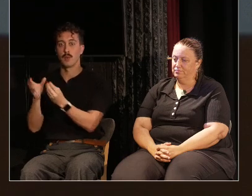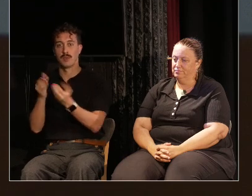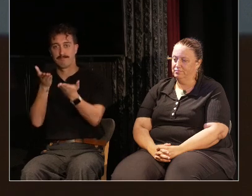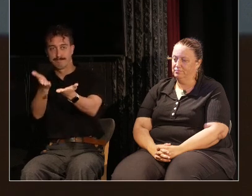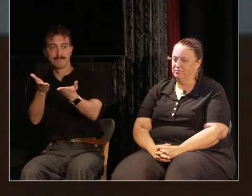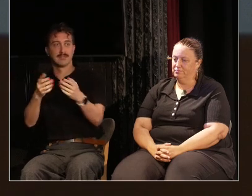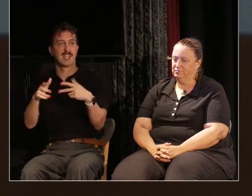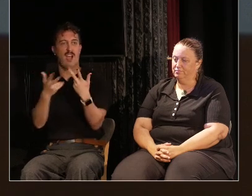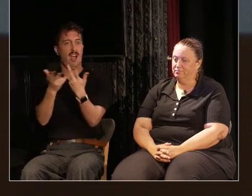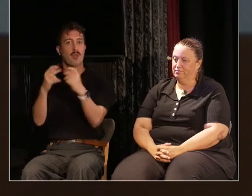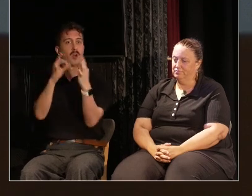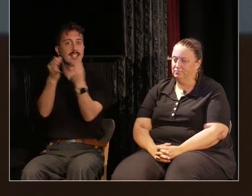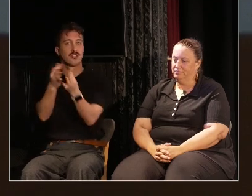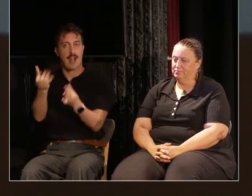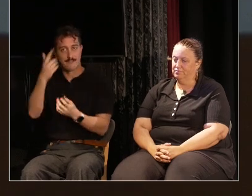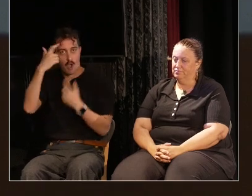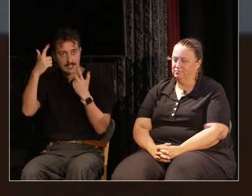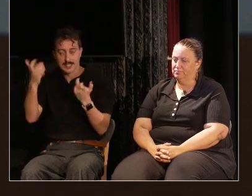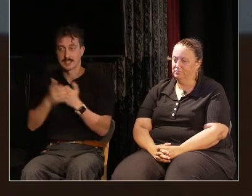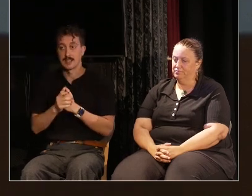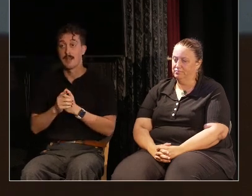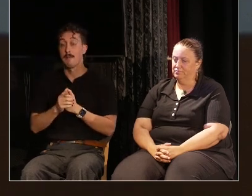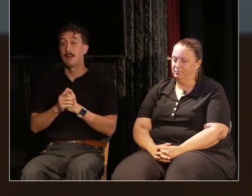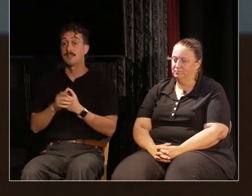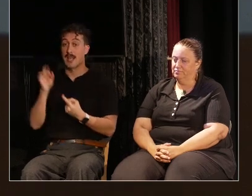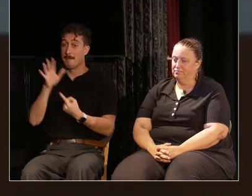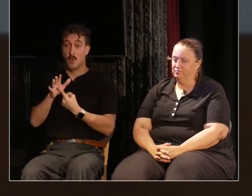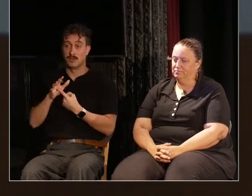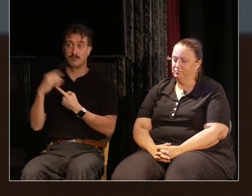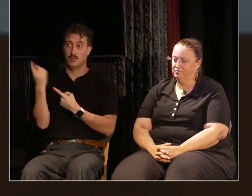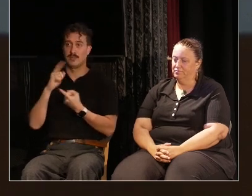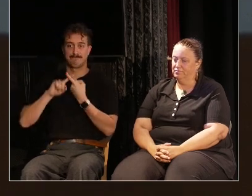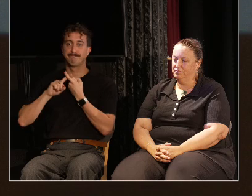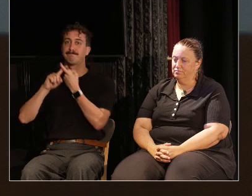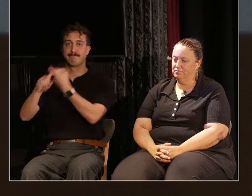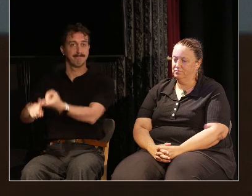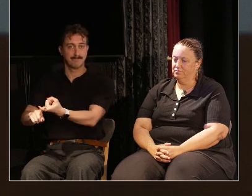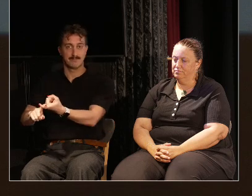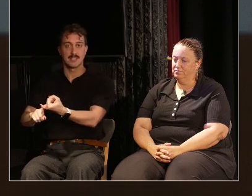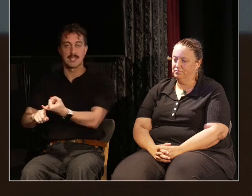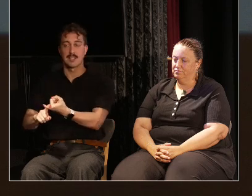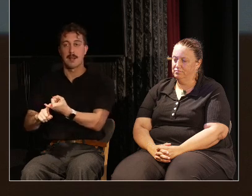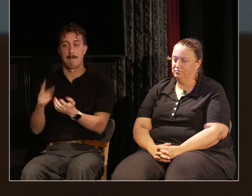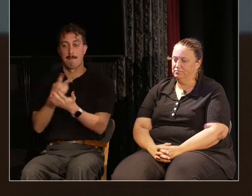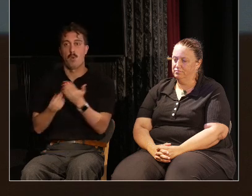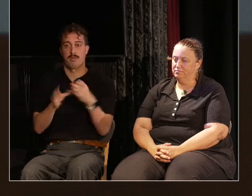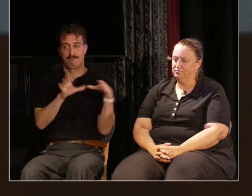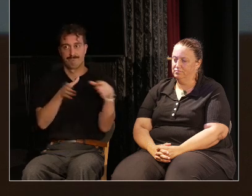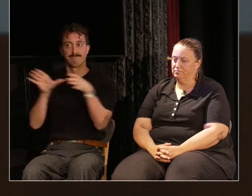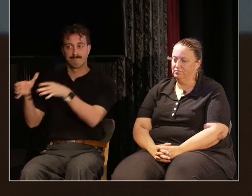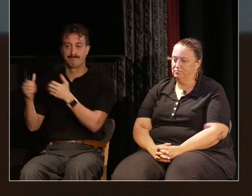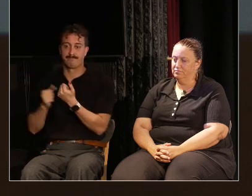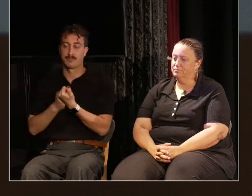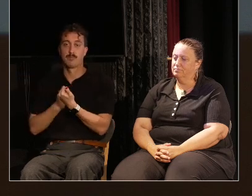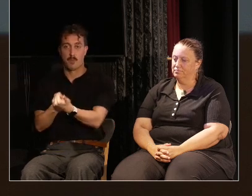But it's very important that we maintain the bipartisan ethos here, because Australia on the